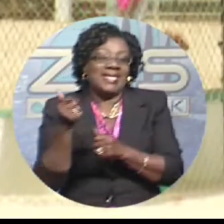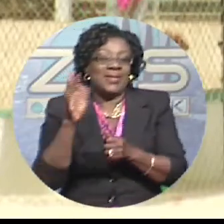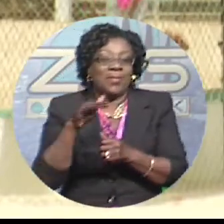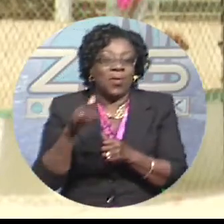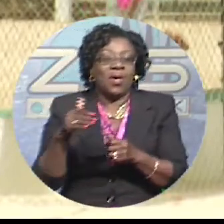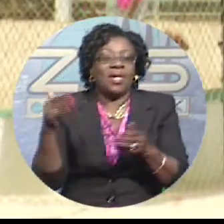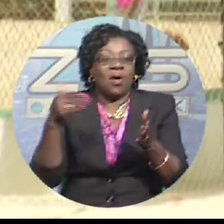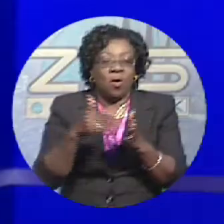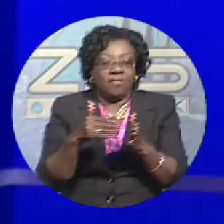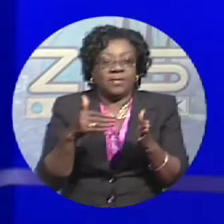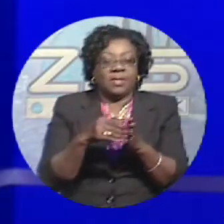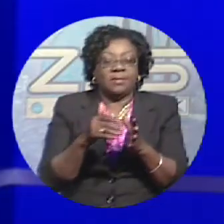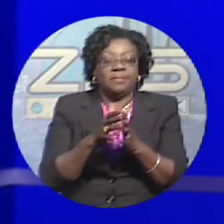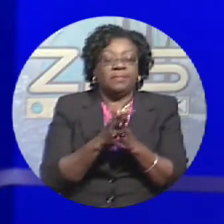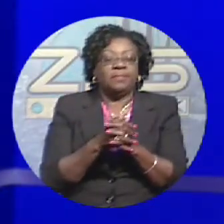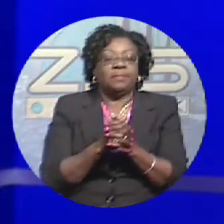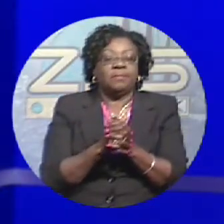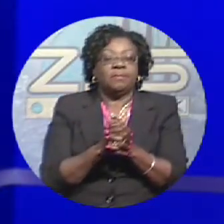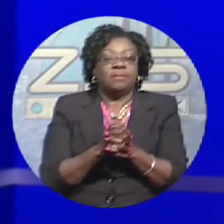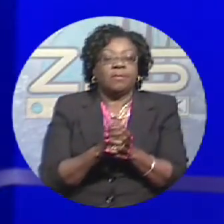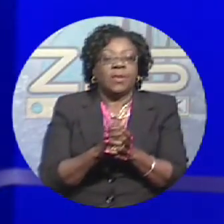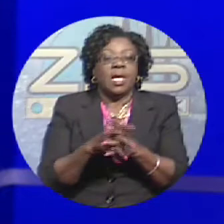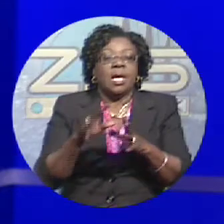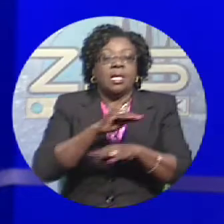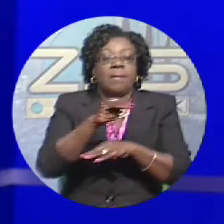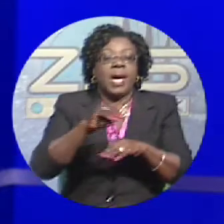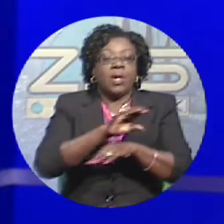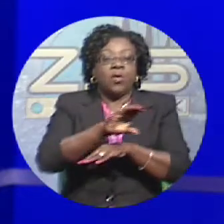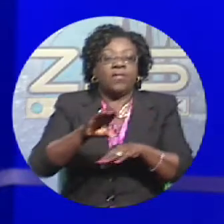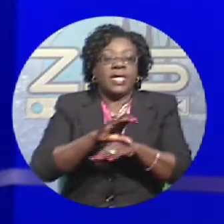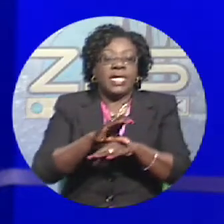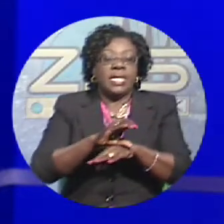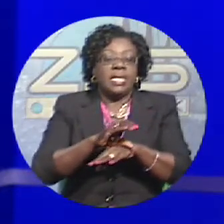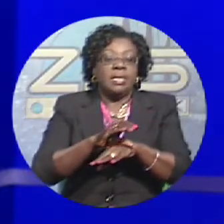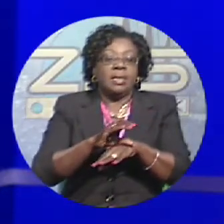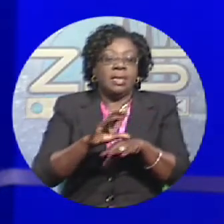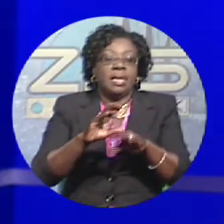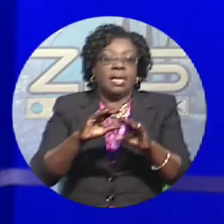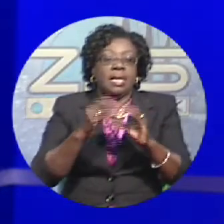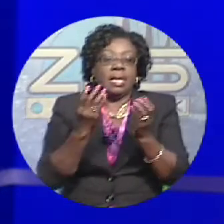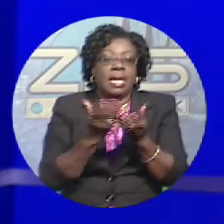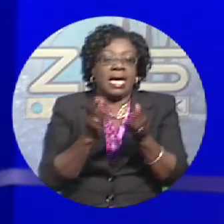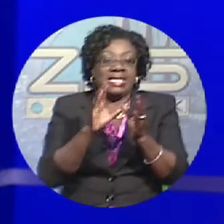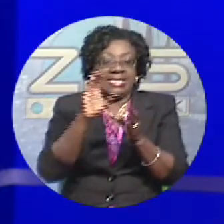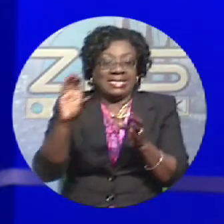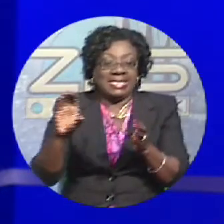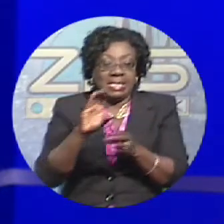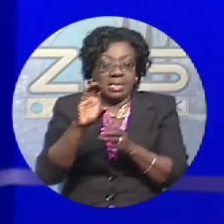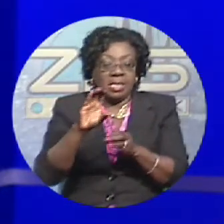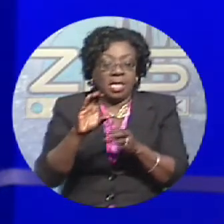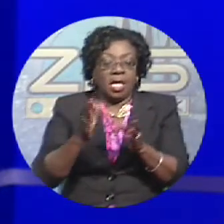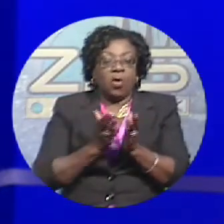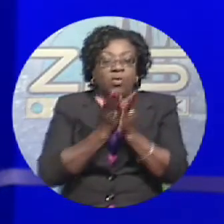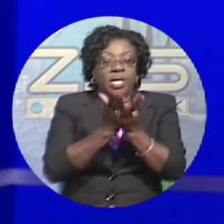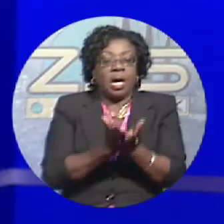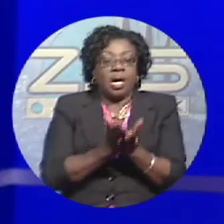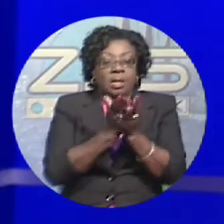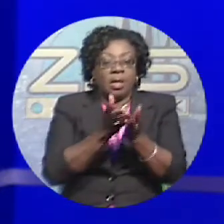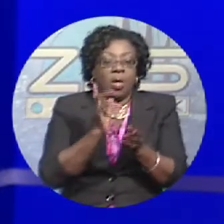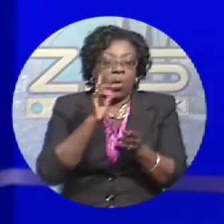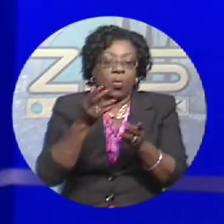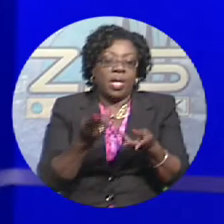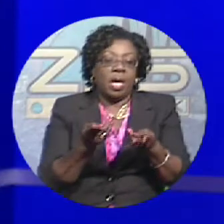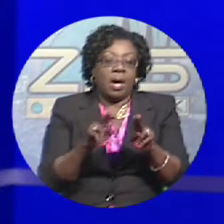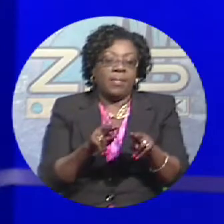constantly. The Mangrove Key Class C Regatta will take place during the Whit Monday holiday weekend. The trash talking has already